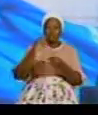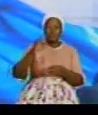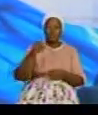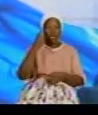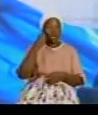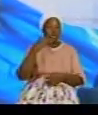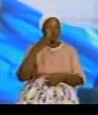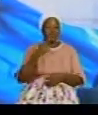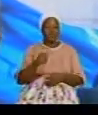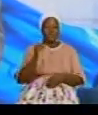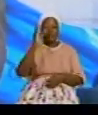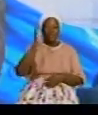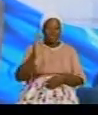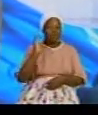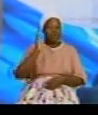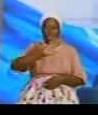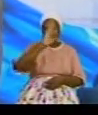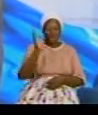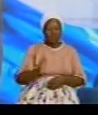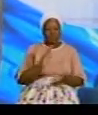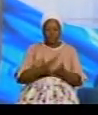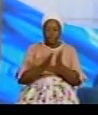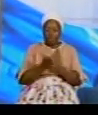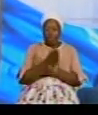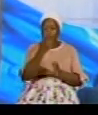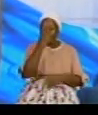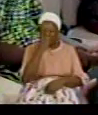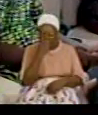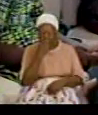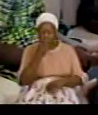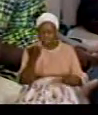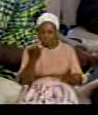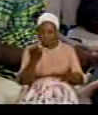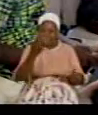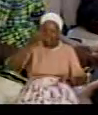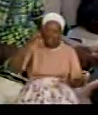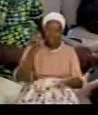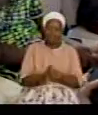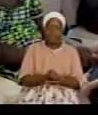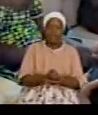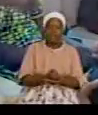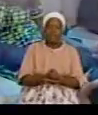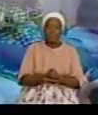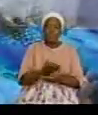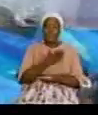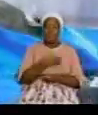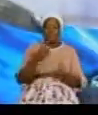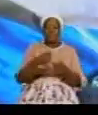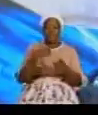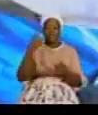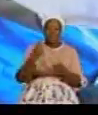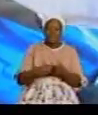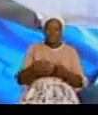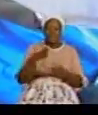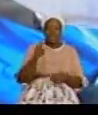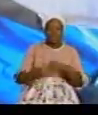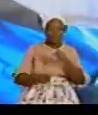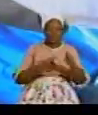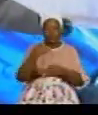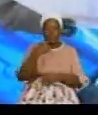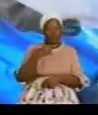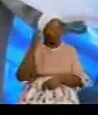the preacher will never become blind. Give me a good amen. And then the people who